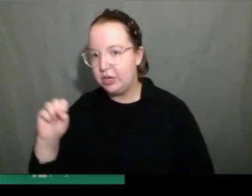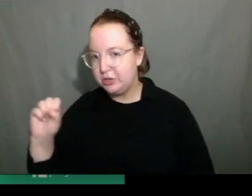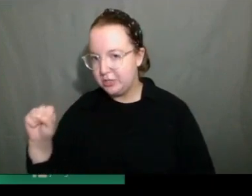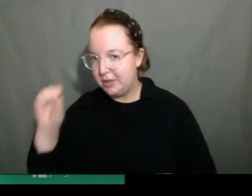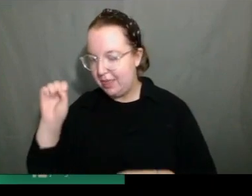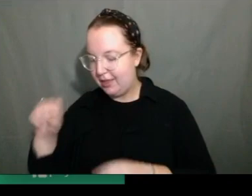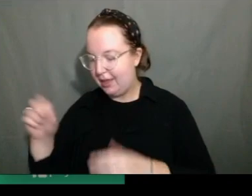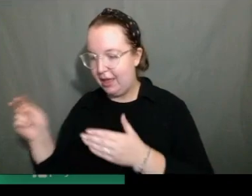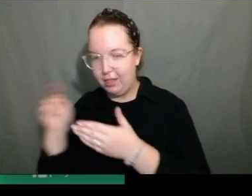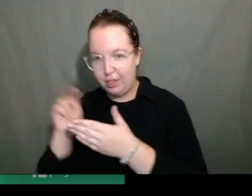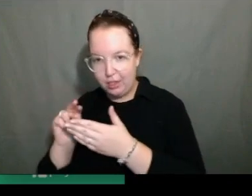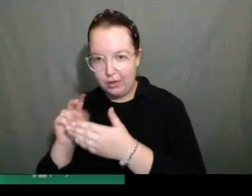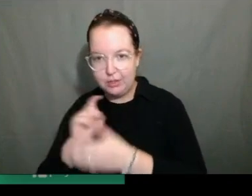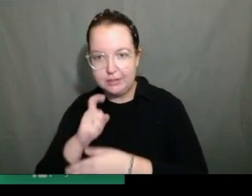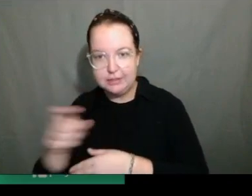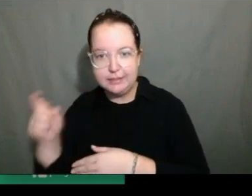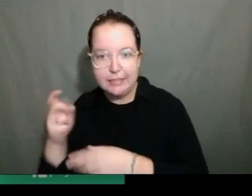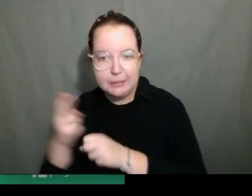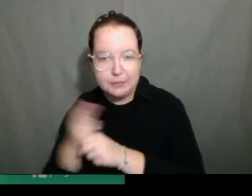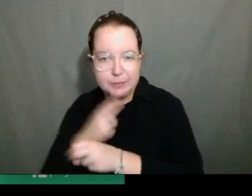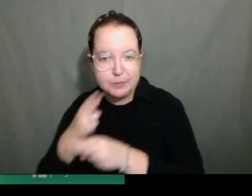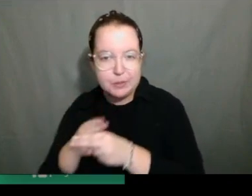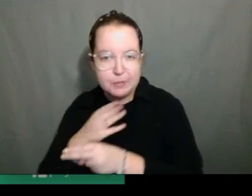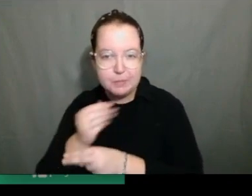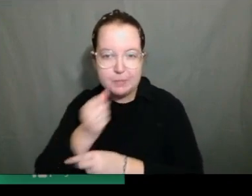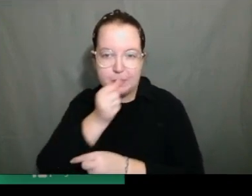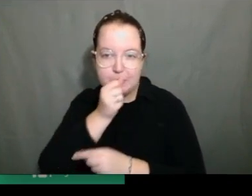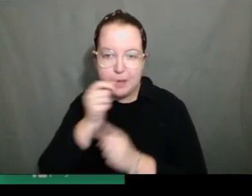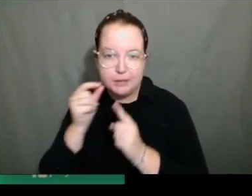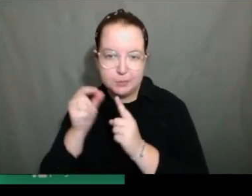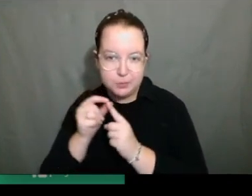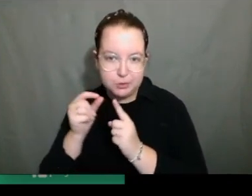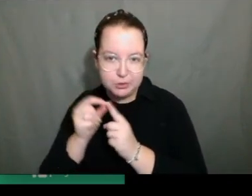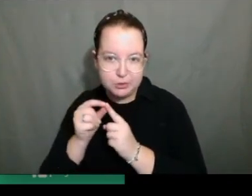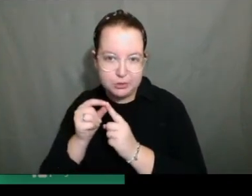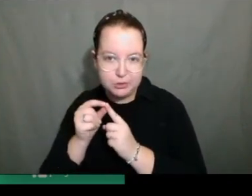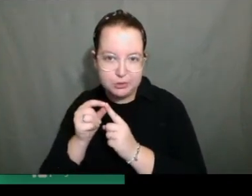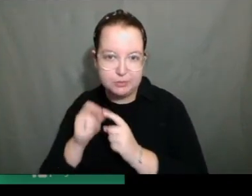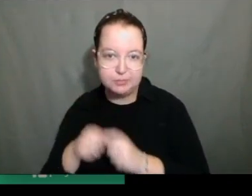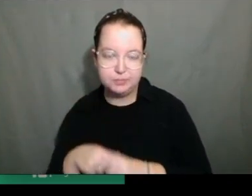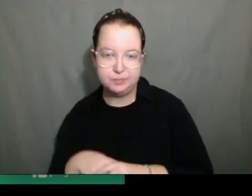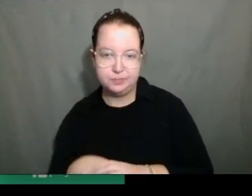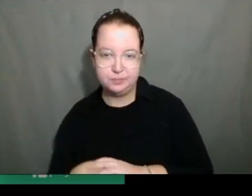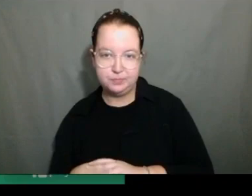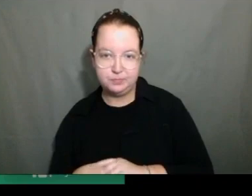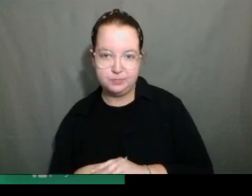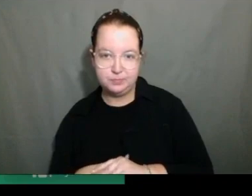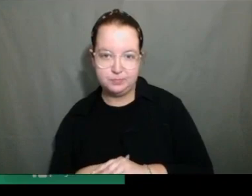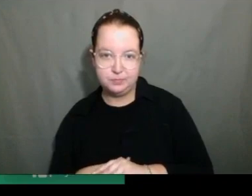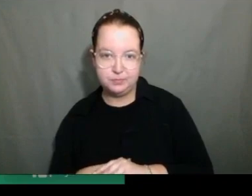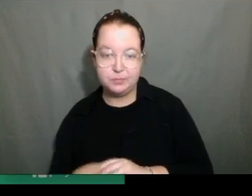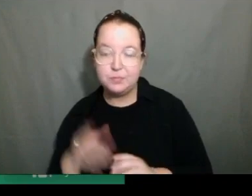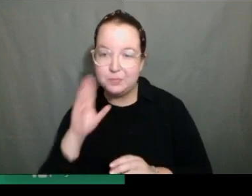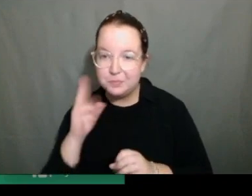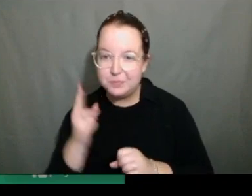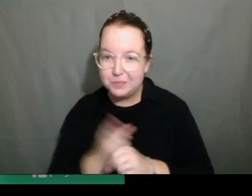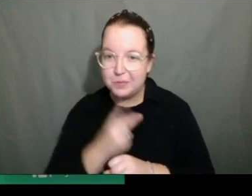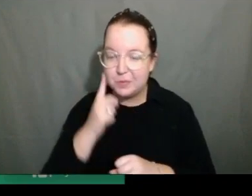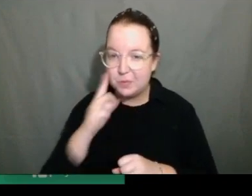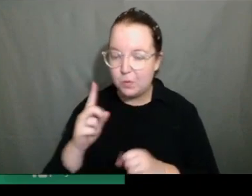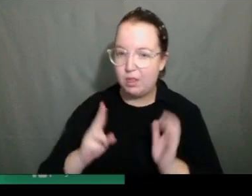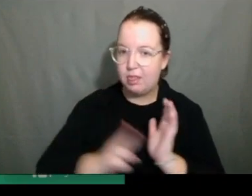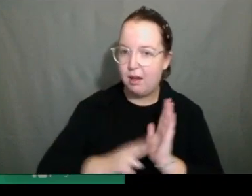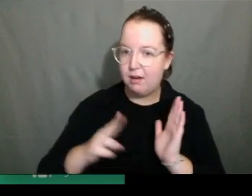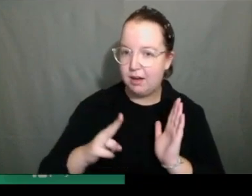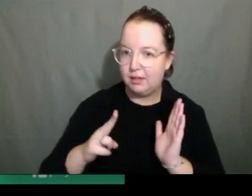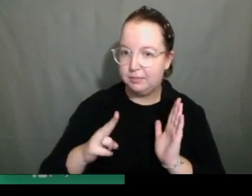admin team has access to, you will have your username and password, which is what you'll use to log into the system. You can either